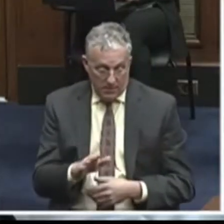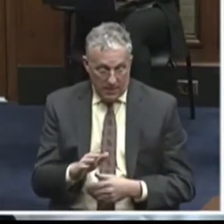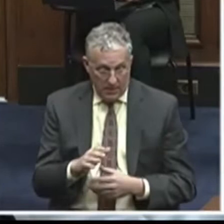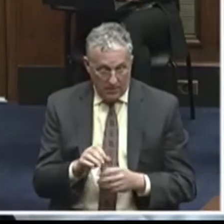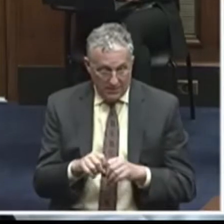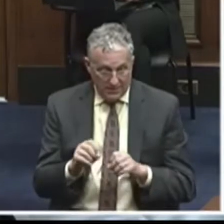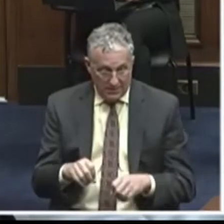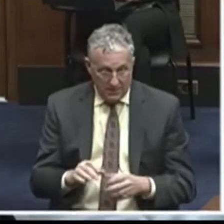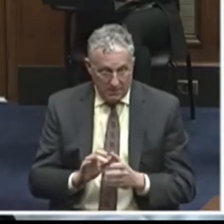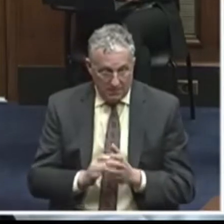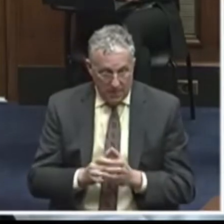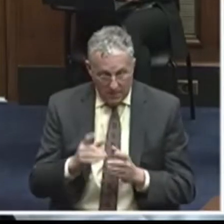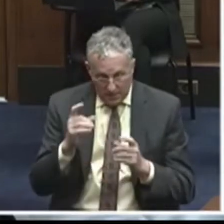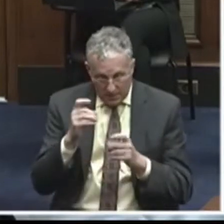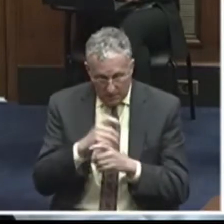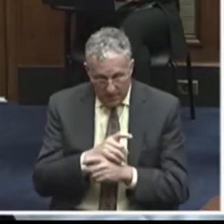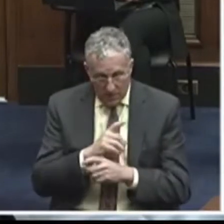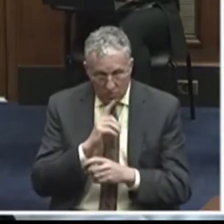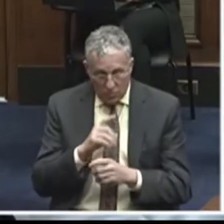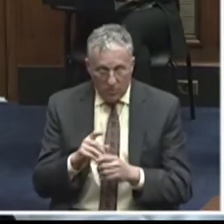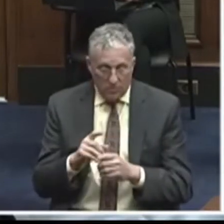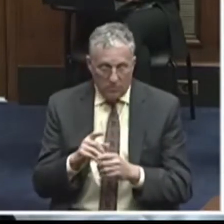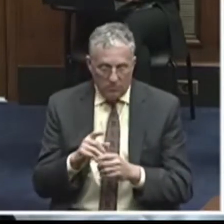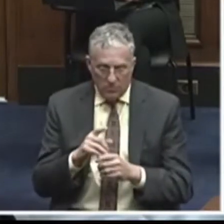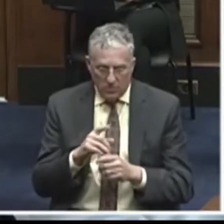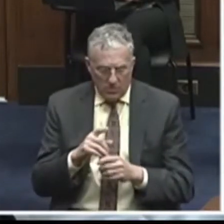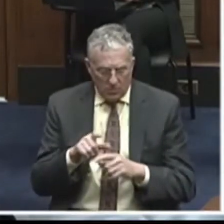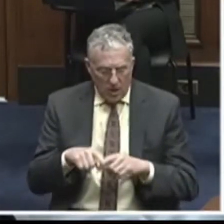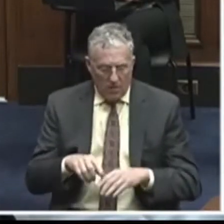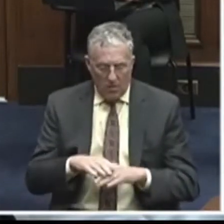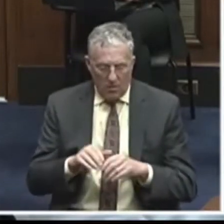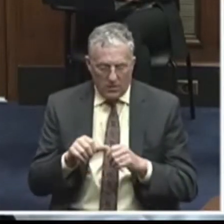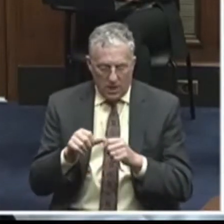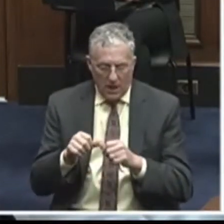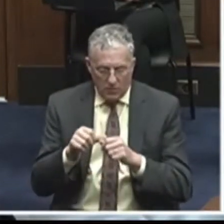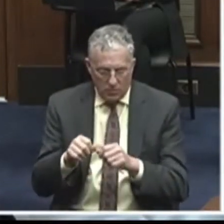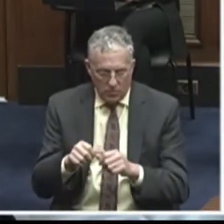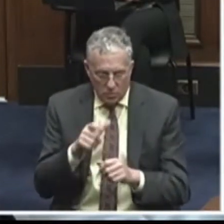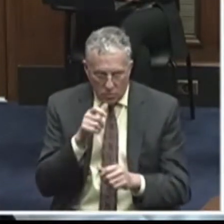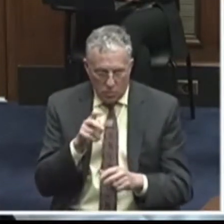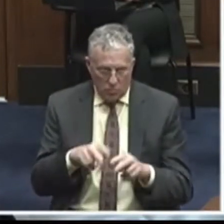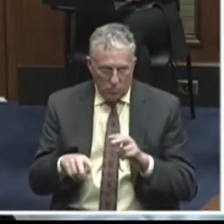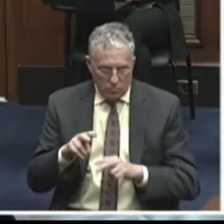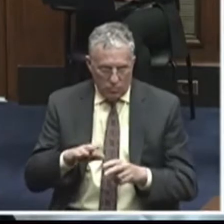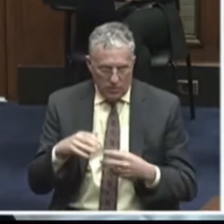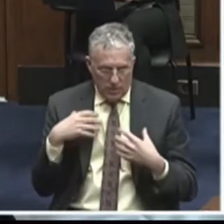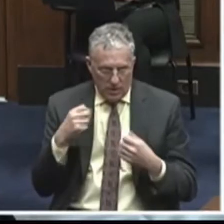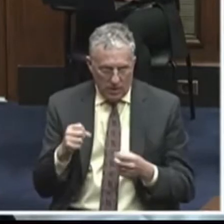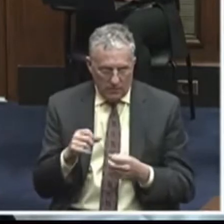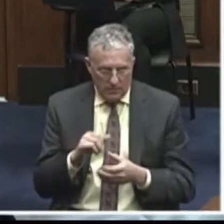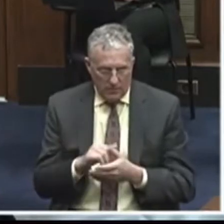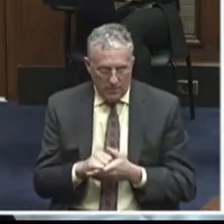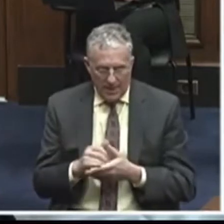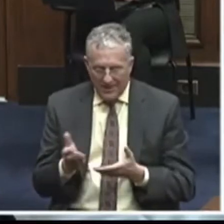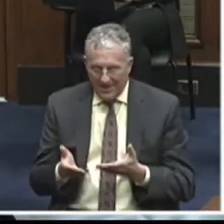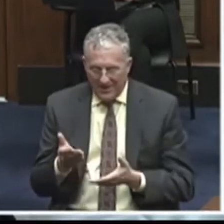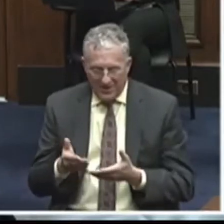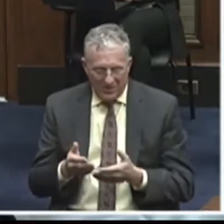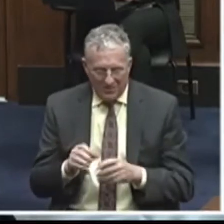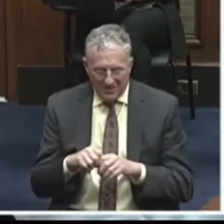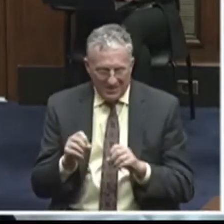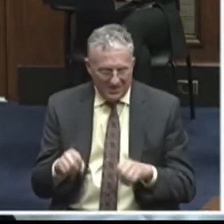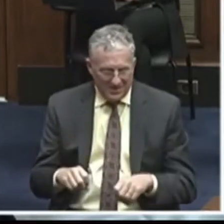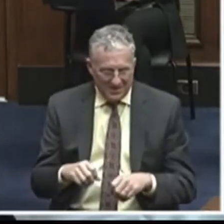on continuity in their medical teams to monitor their health. The disruptions that result from our patchwork system not only